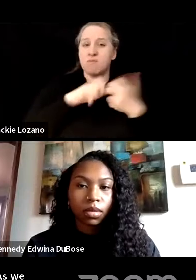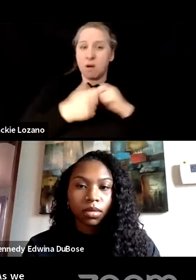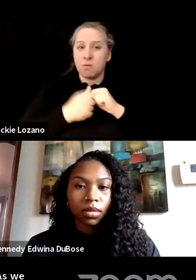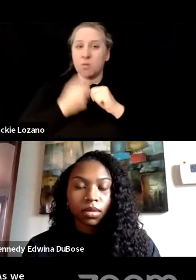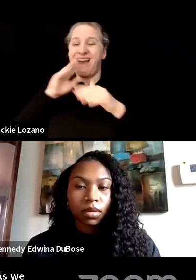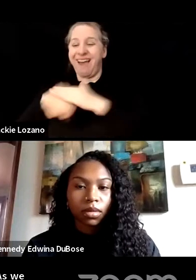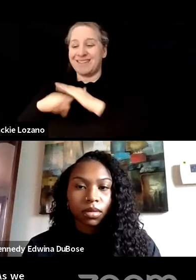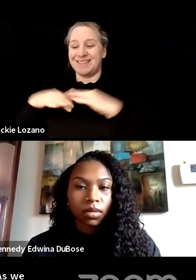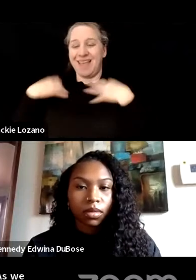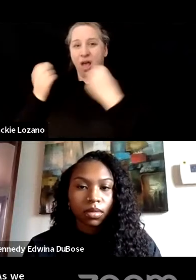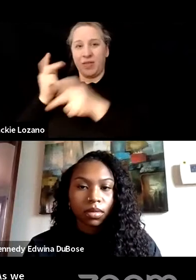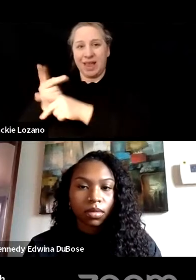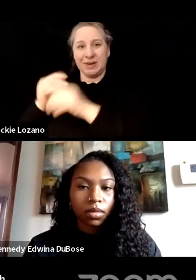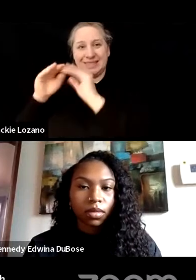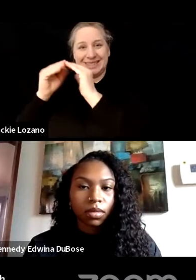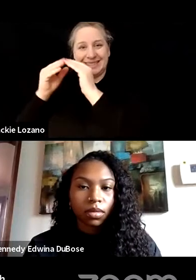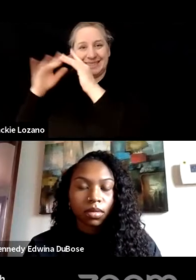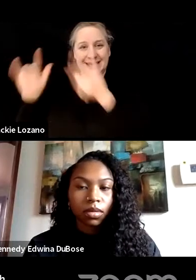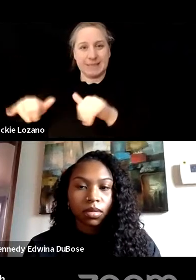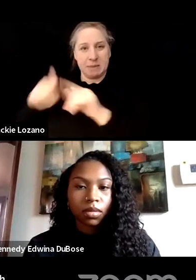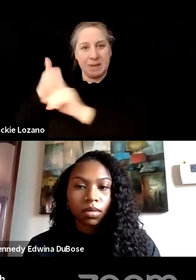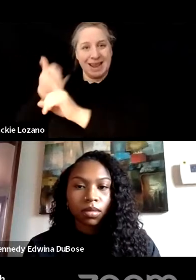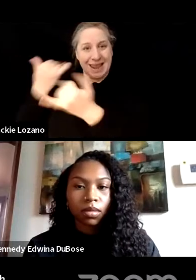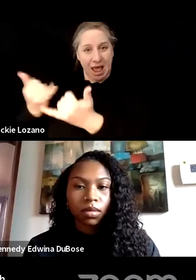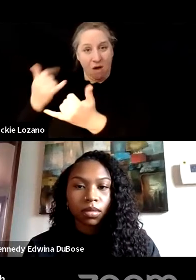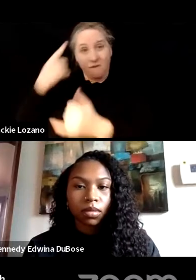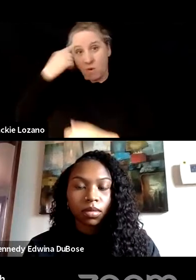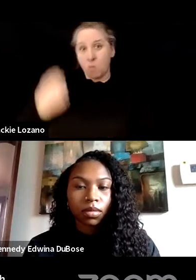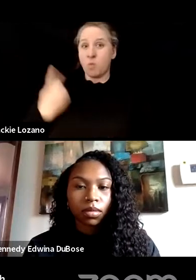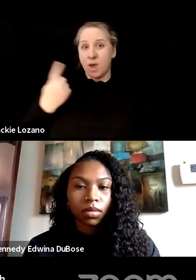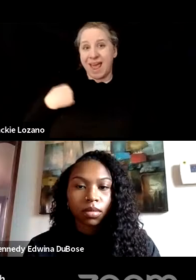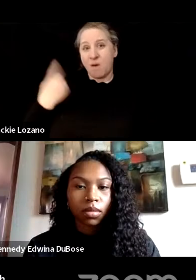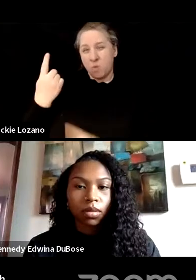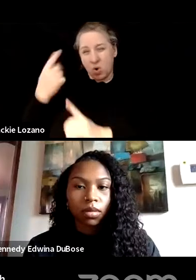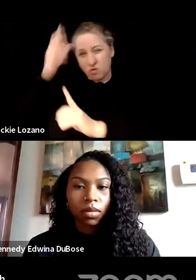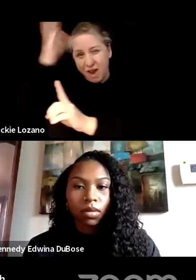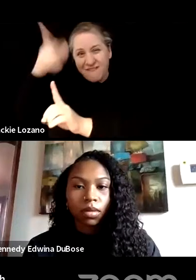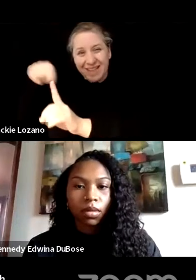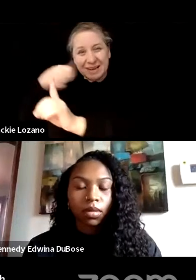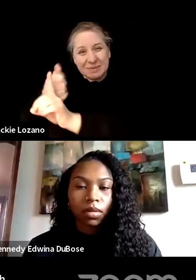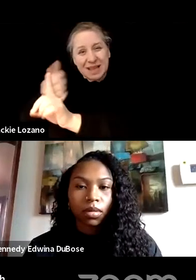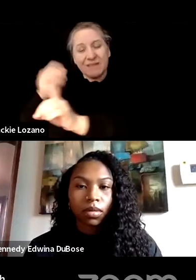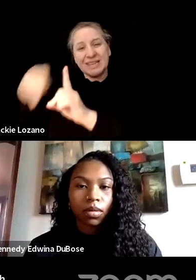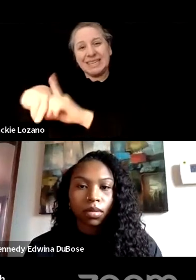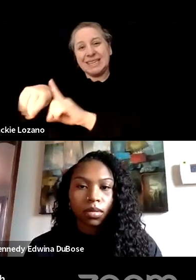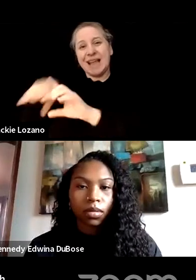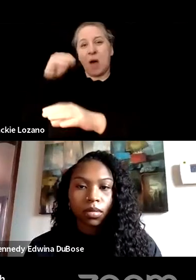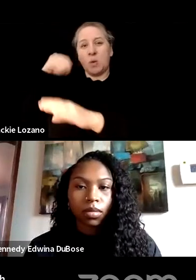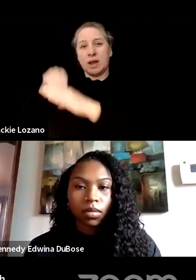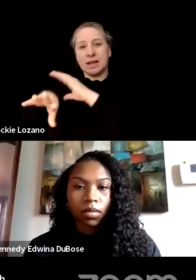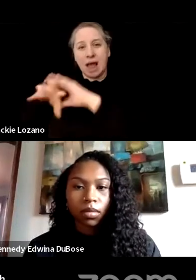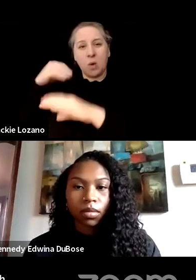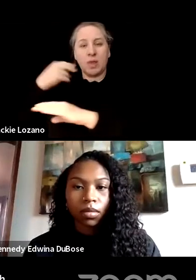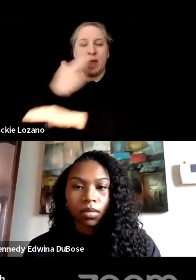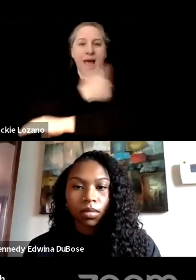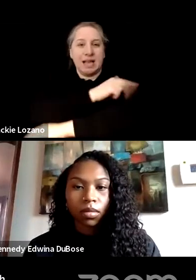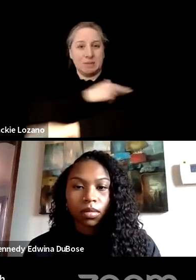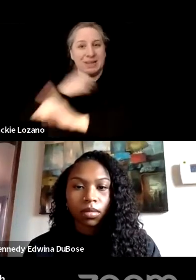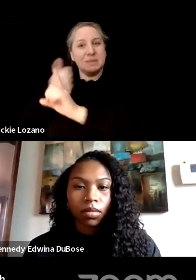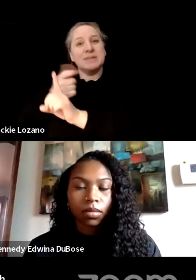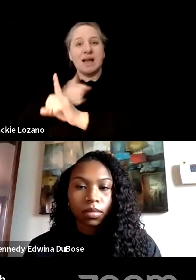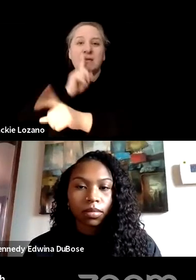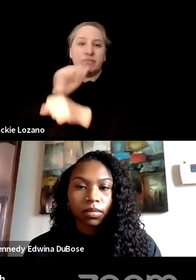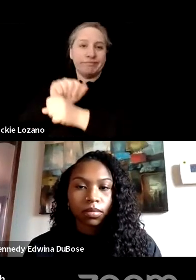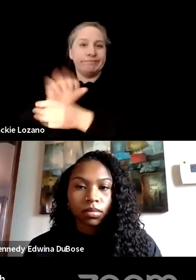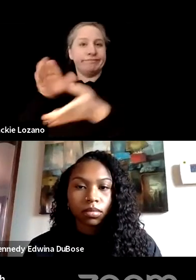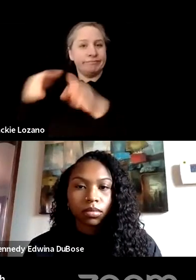healthcare system now. And for one, I had a grandfather who was in and out of the hospital during the last year and ended up passing away in December.